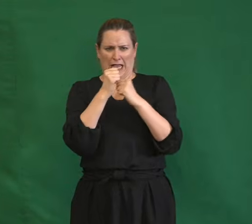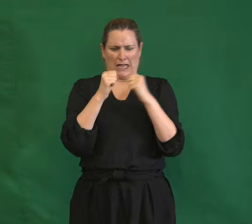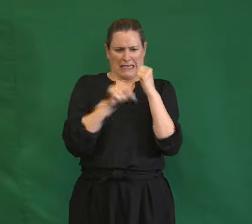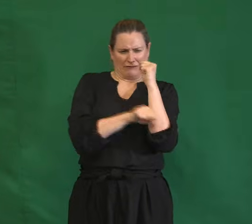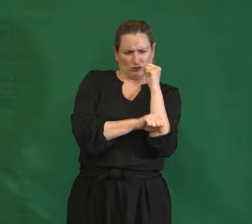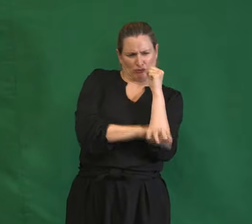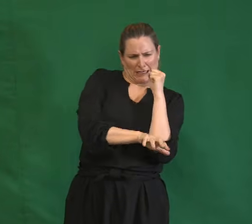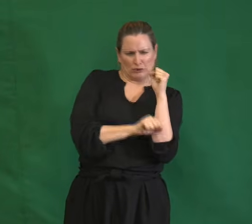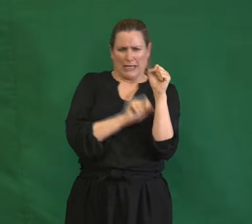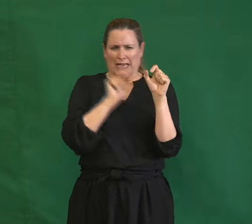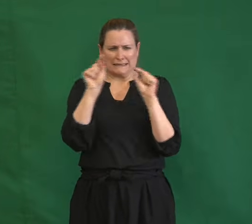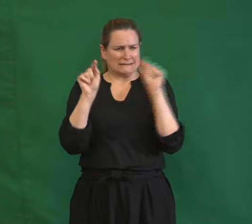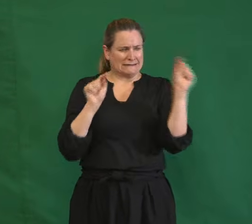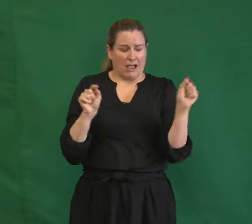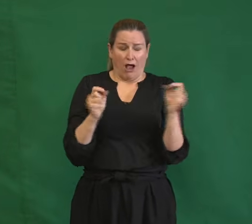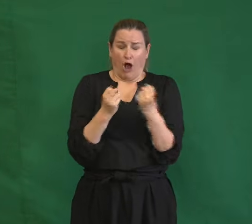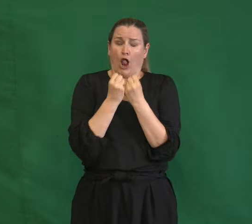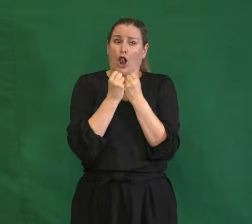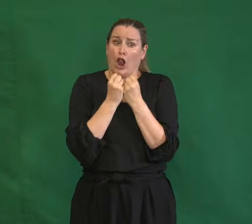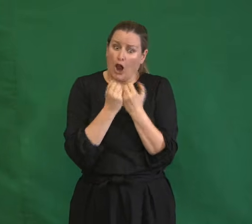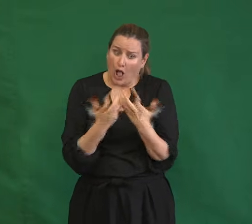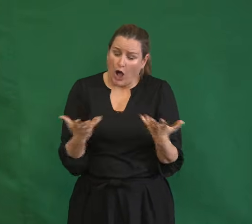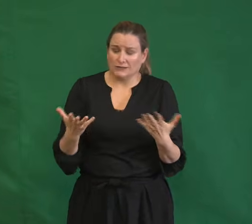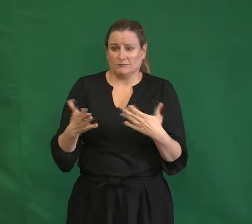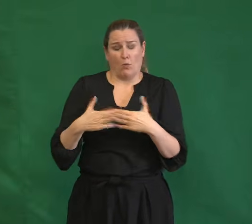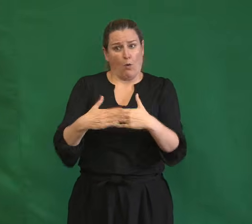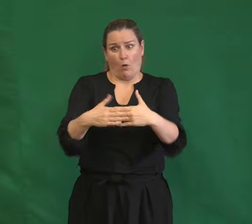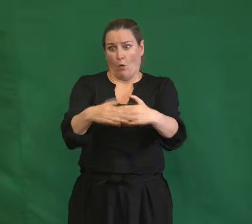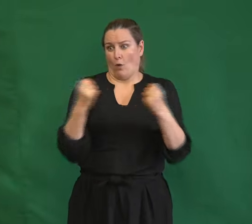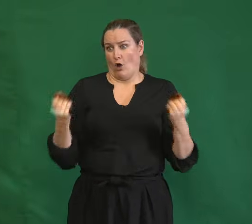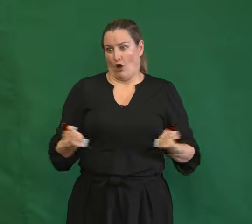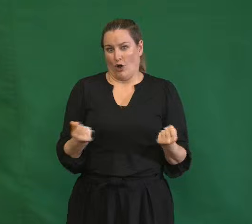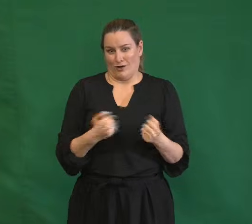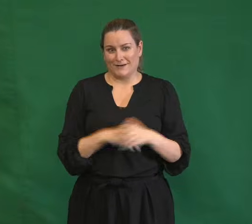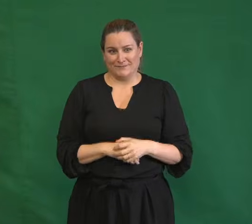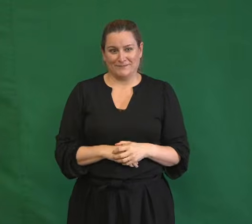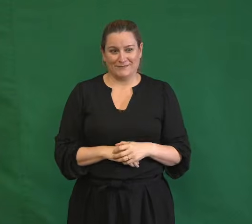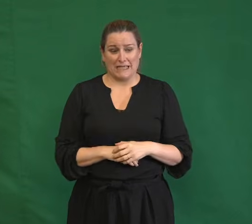And I know my technical infrastructure at SADiLaR,